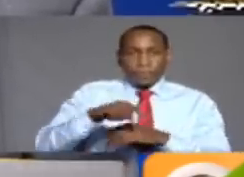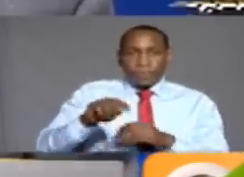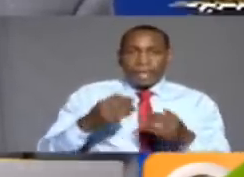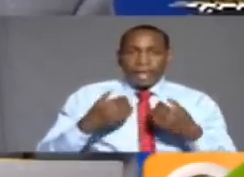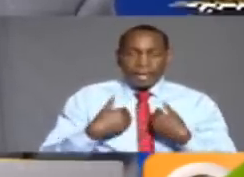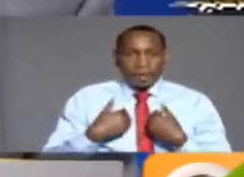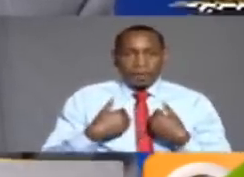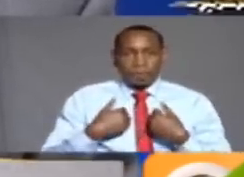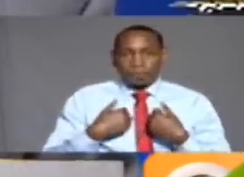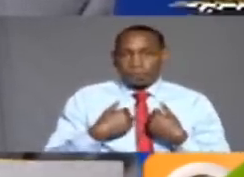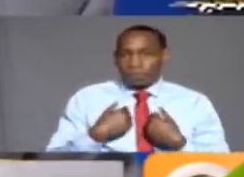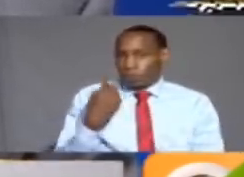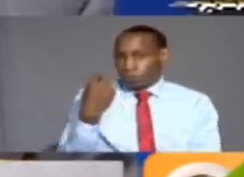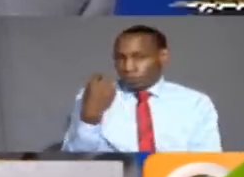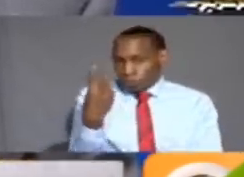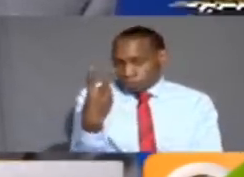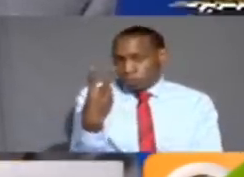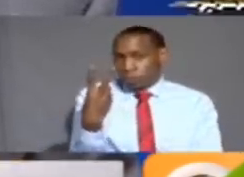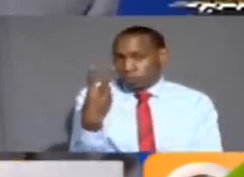had